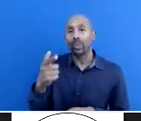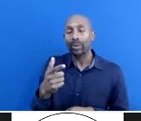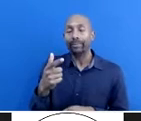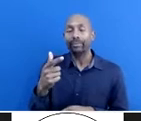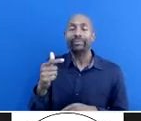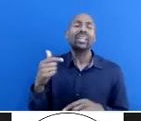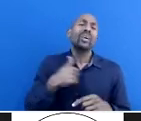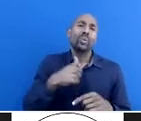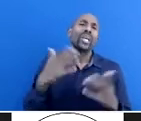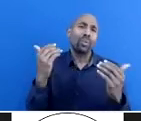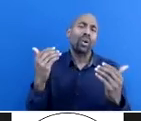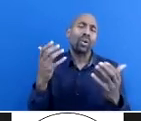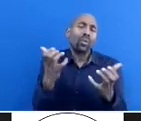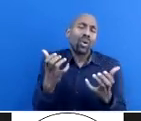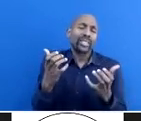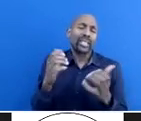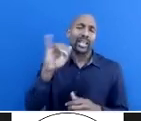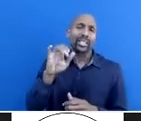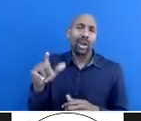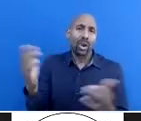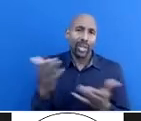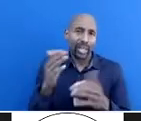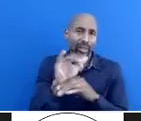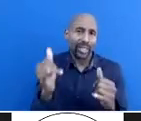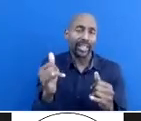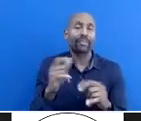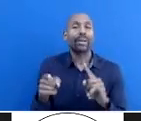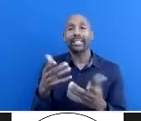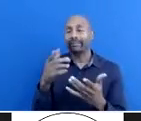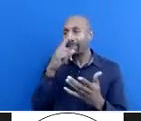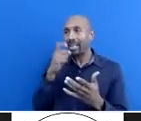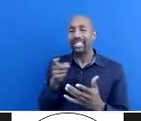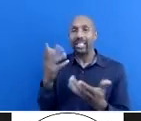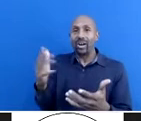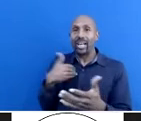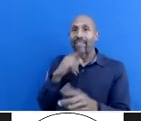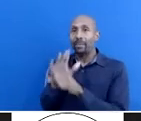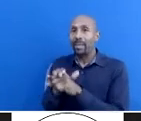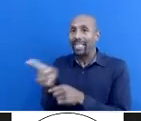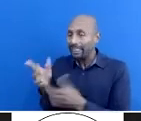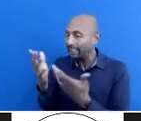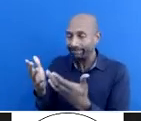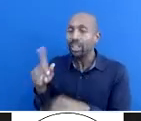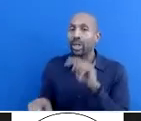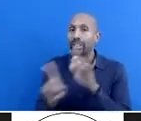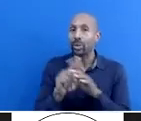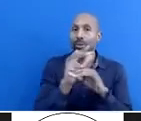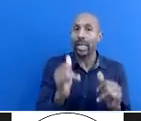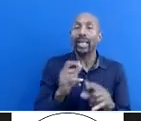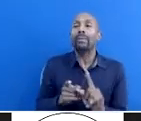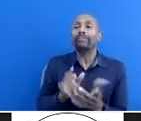evening. That wasn't in the cards due to a difficulty with a previous commitment, but he's here in